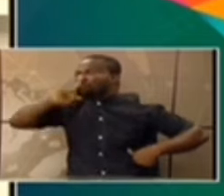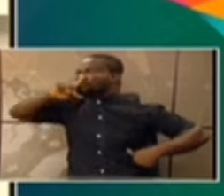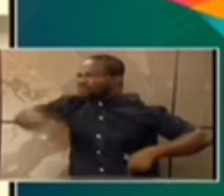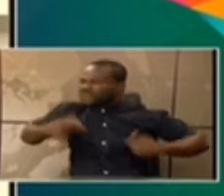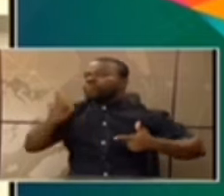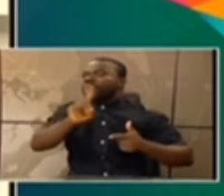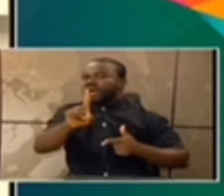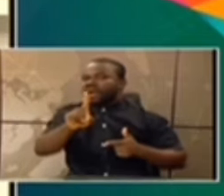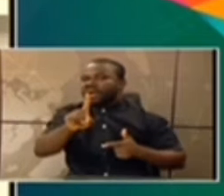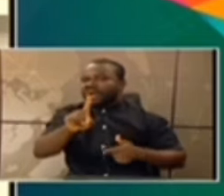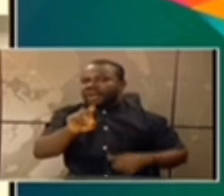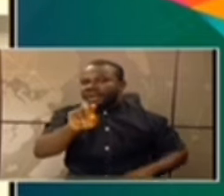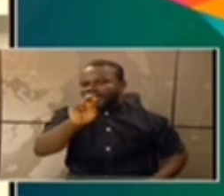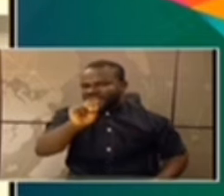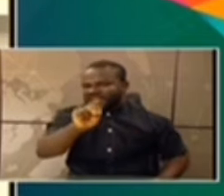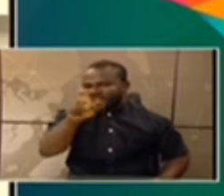mi yankrofo de share